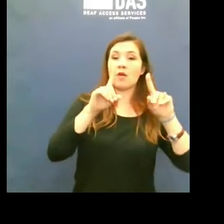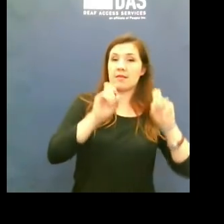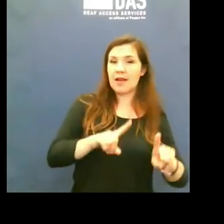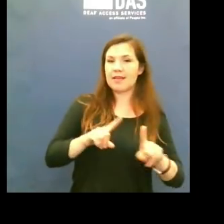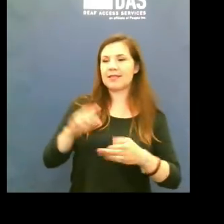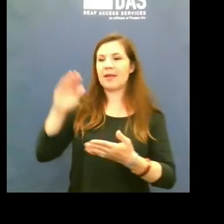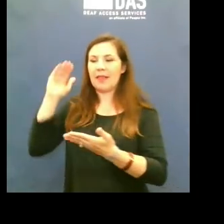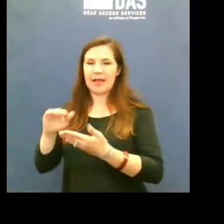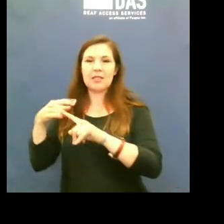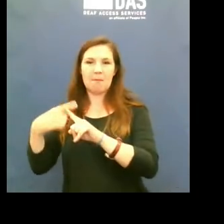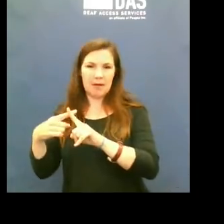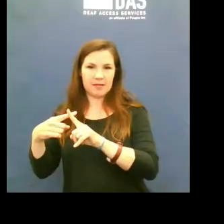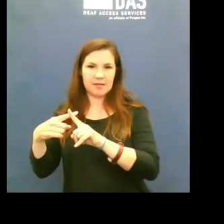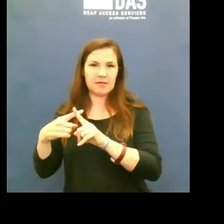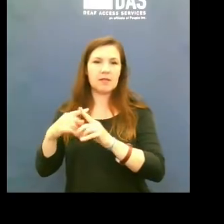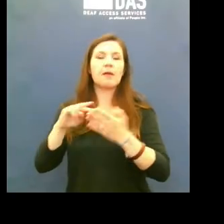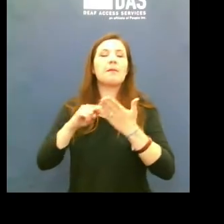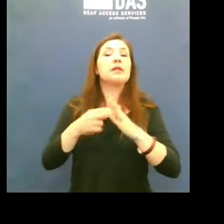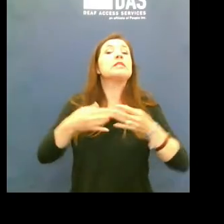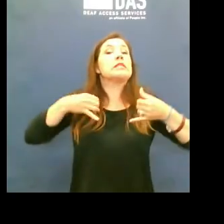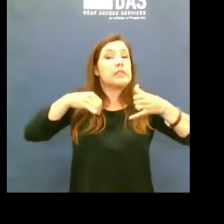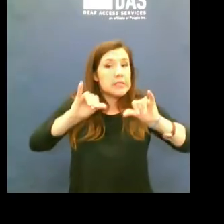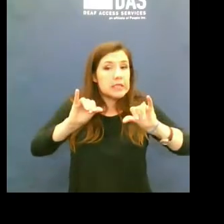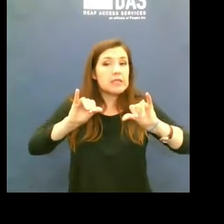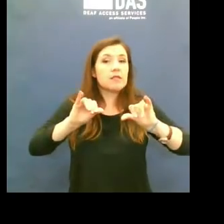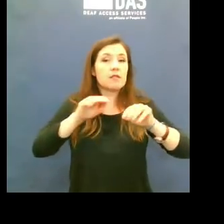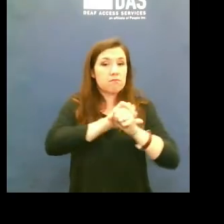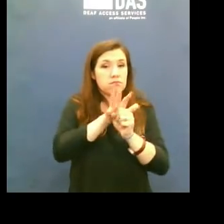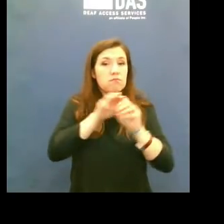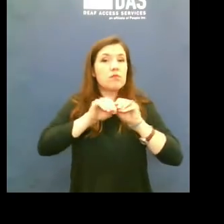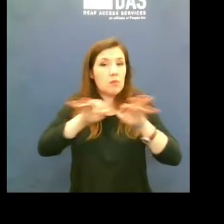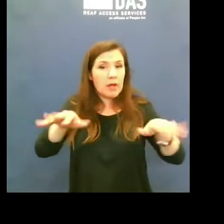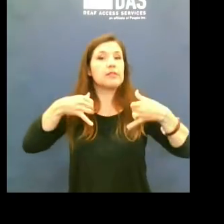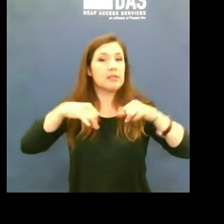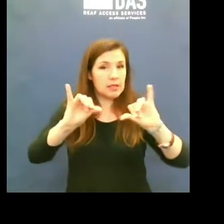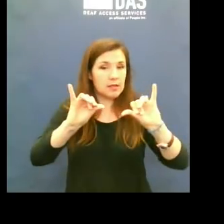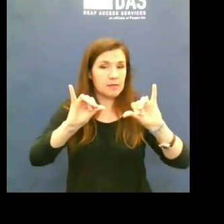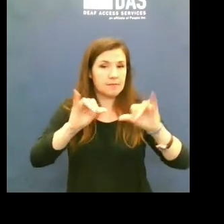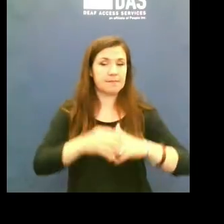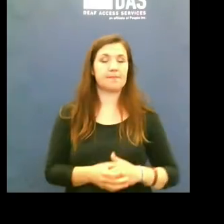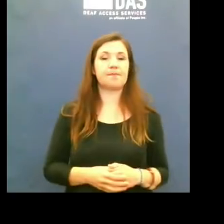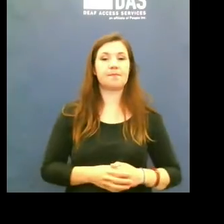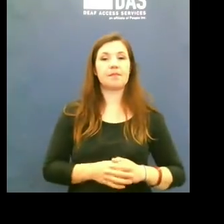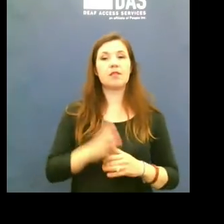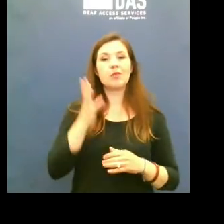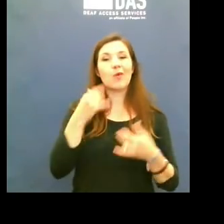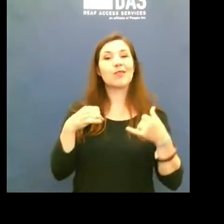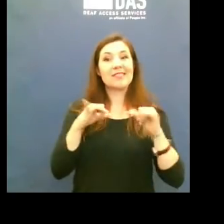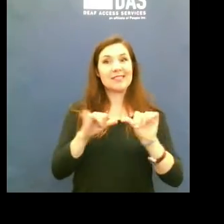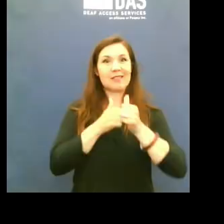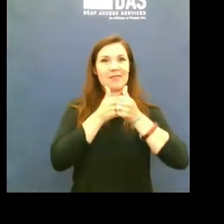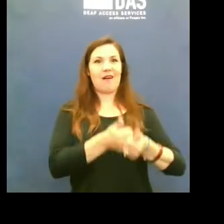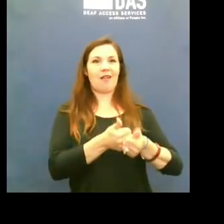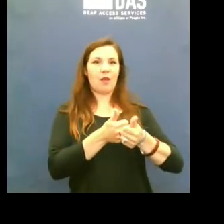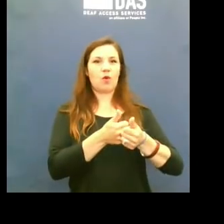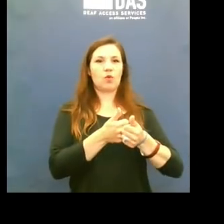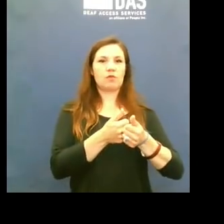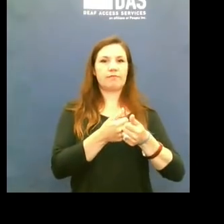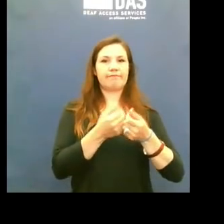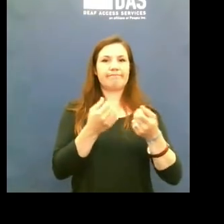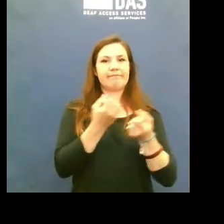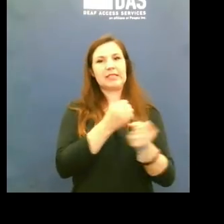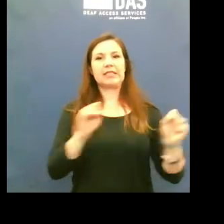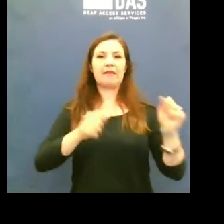the coronavirus is in our community and is being spread among members of the community. That's why we still need to follow safe